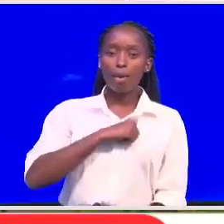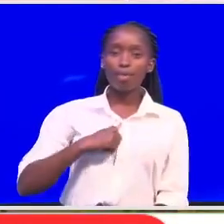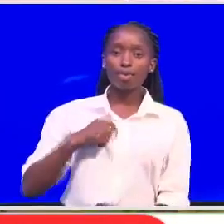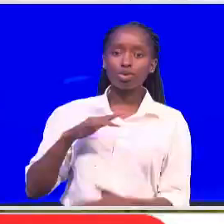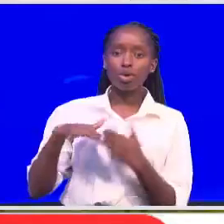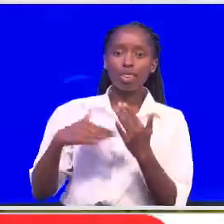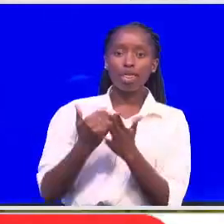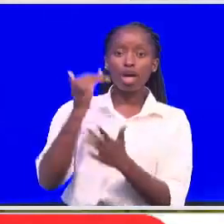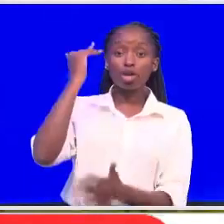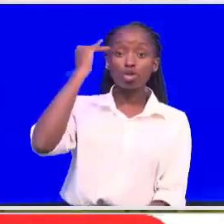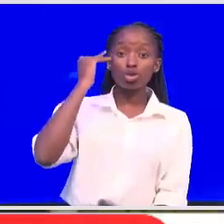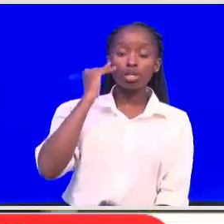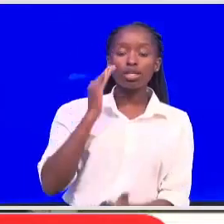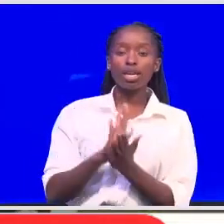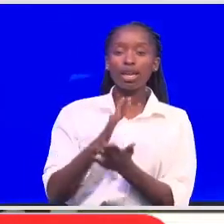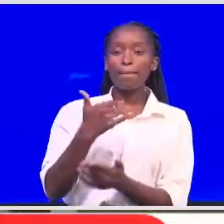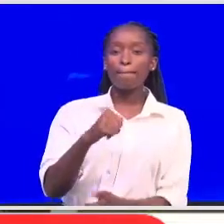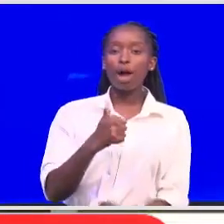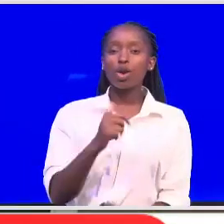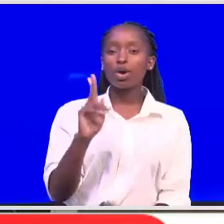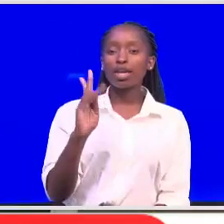judiciary as well as Kenyans.